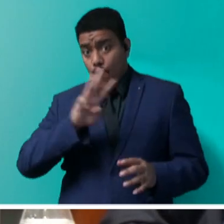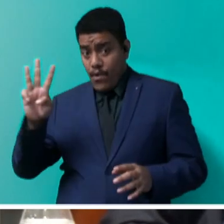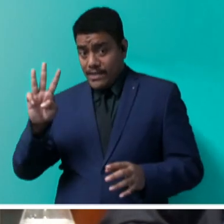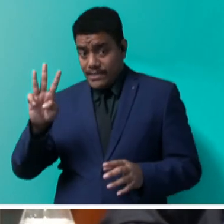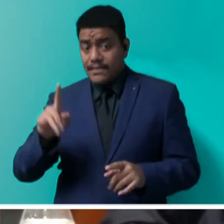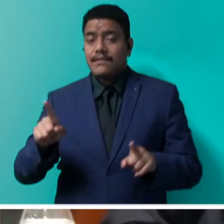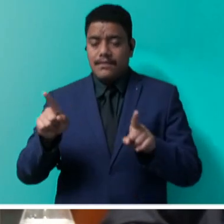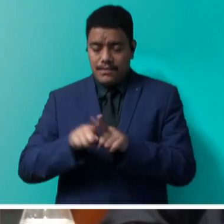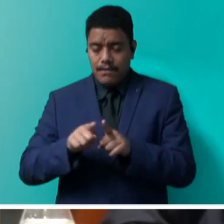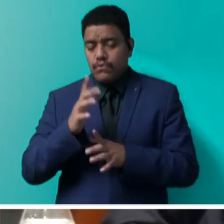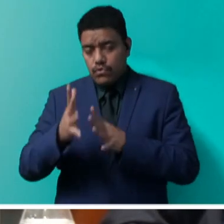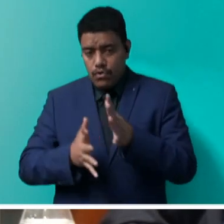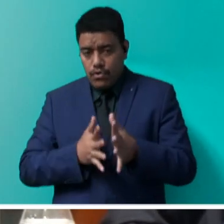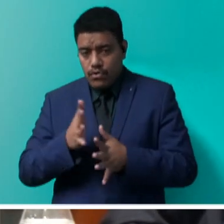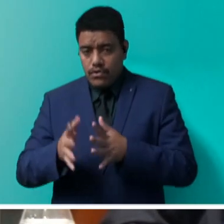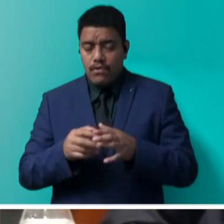similar story of